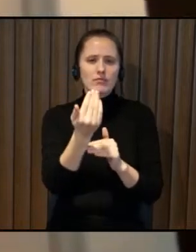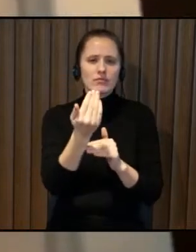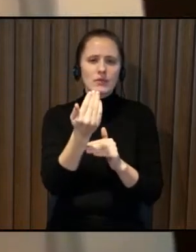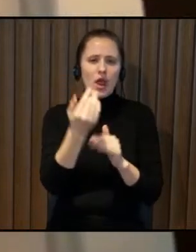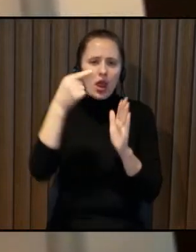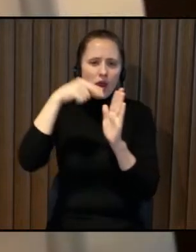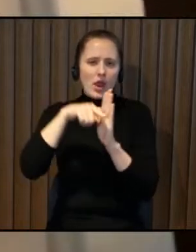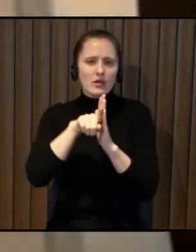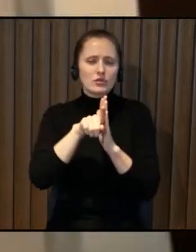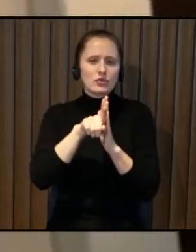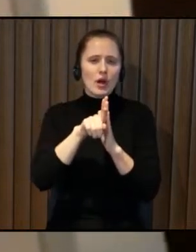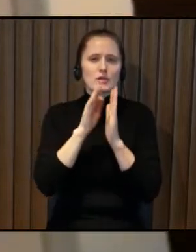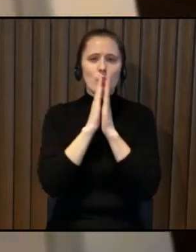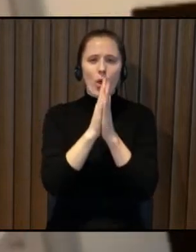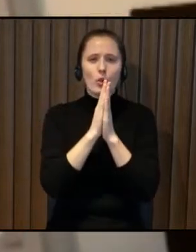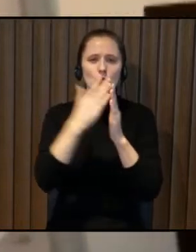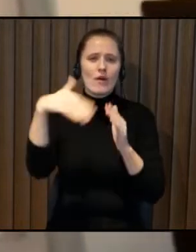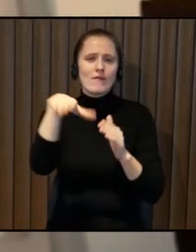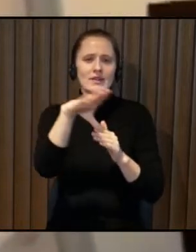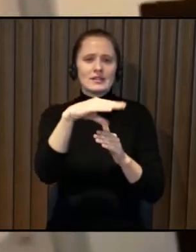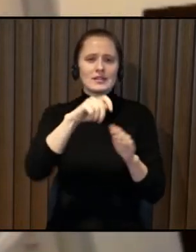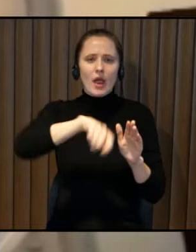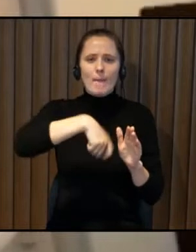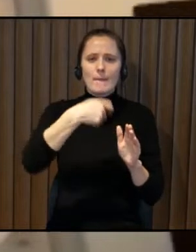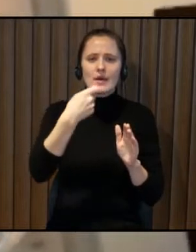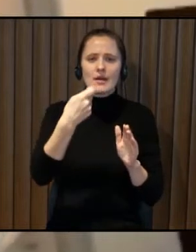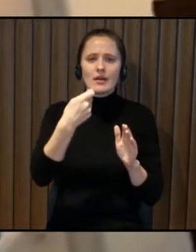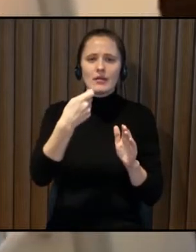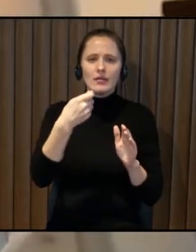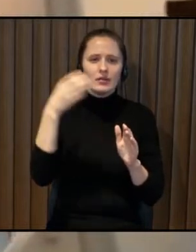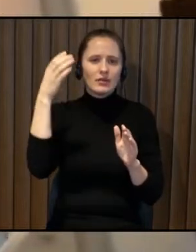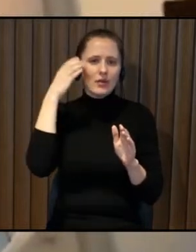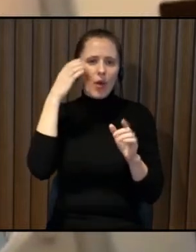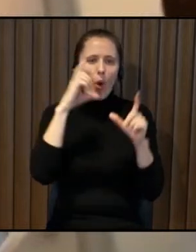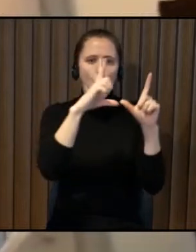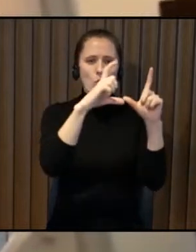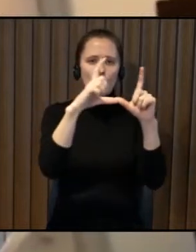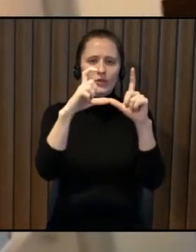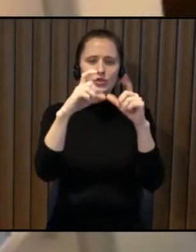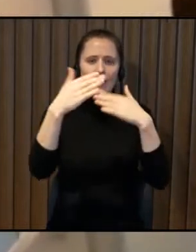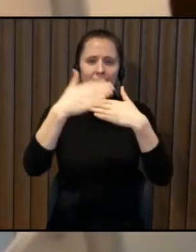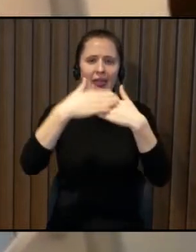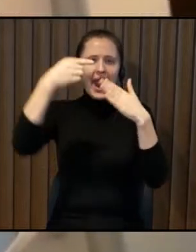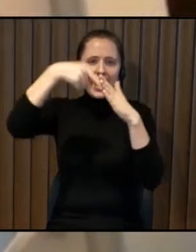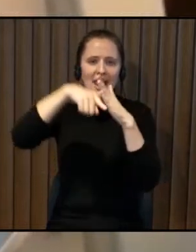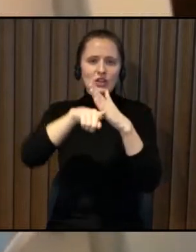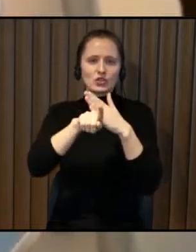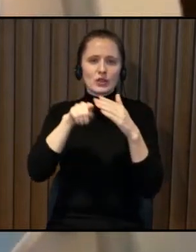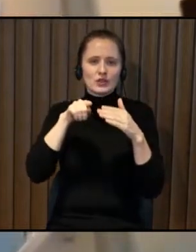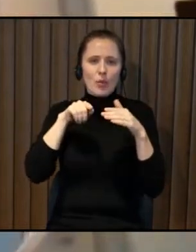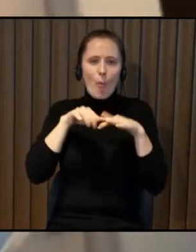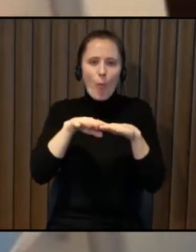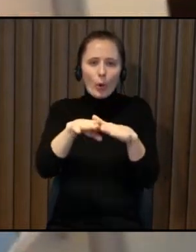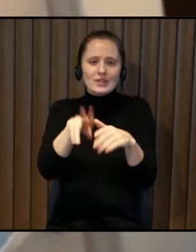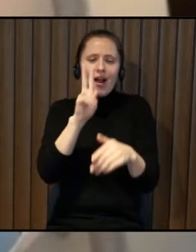retail office, and upon entering, I asked everyone